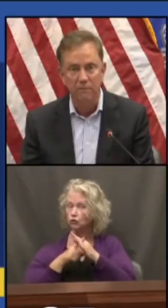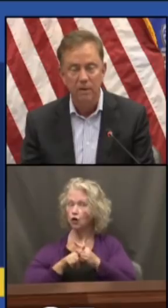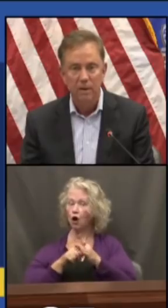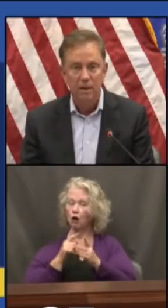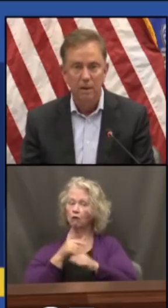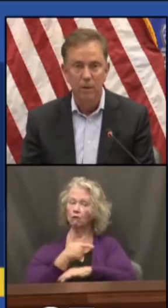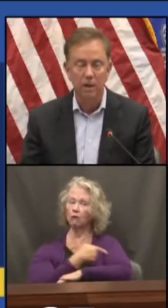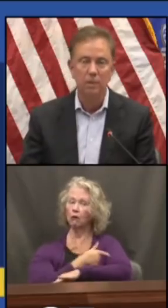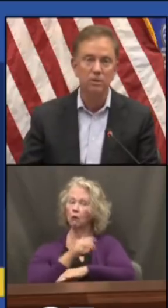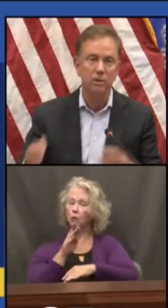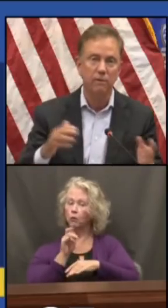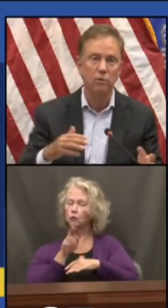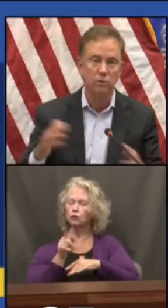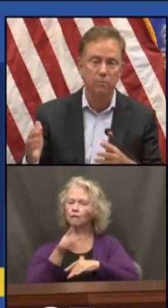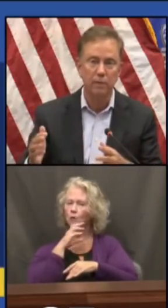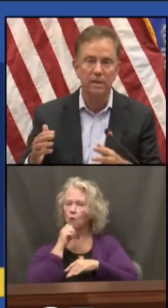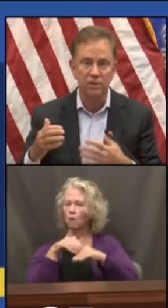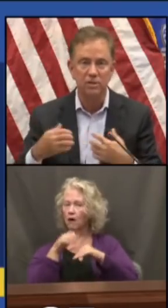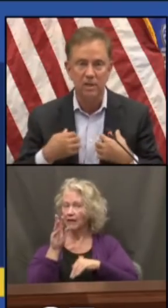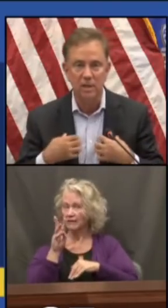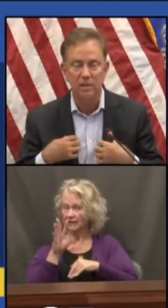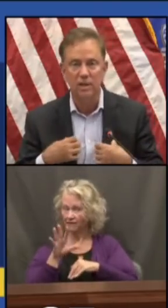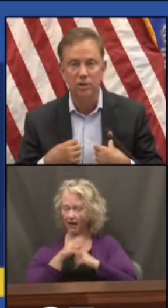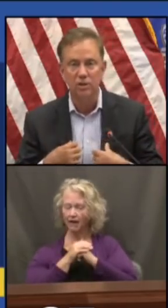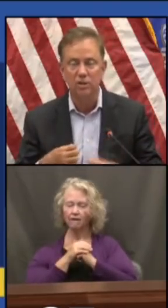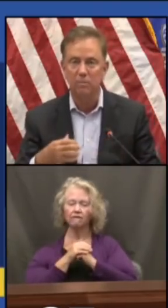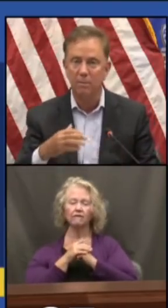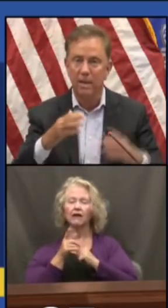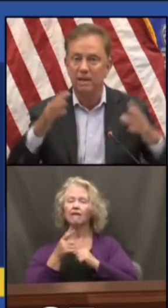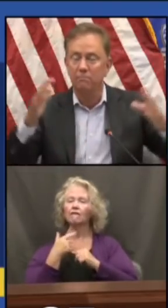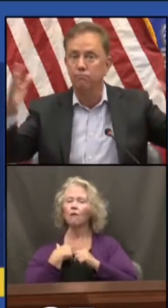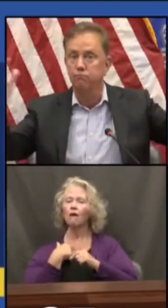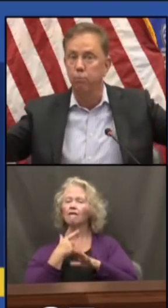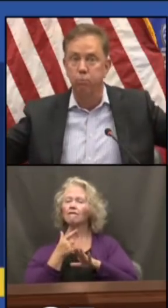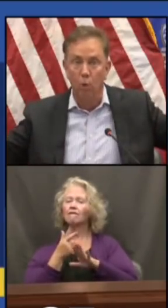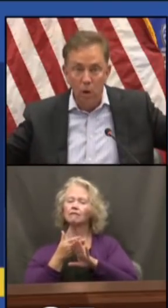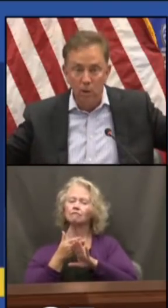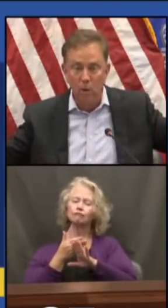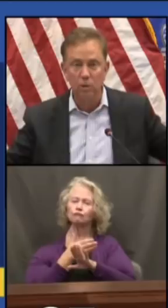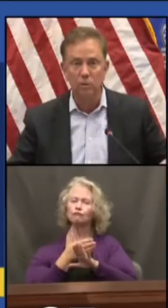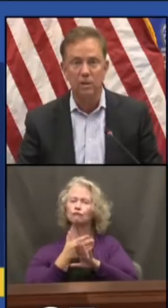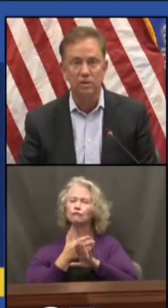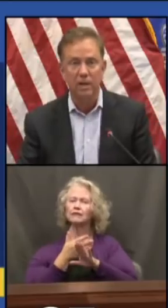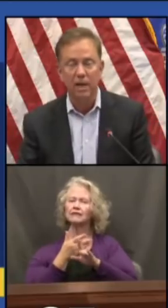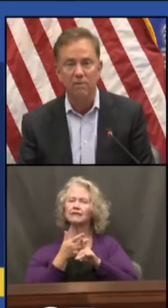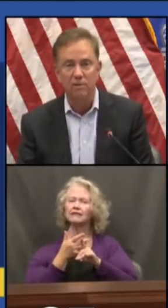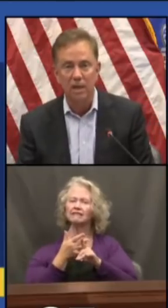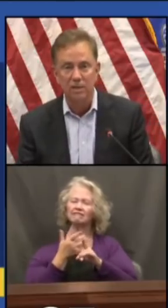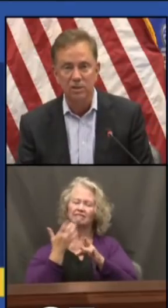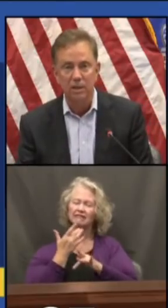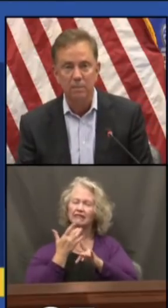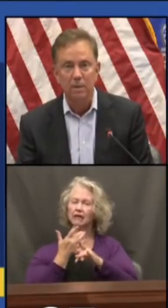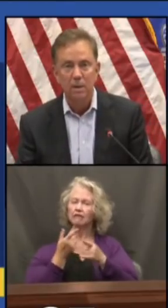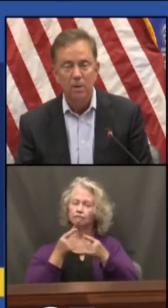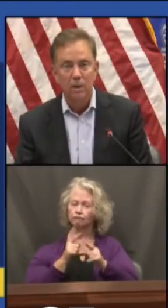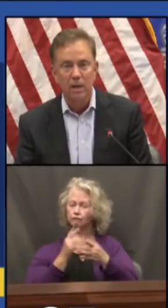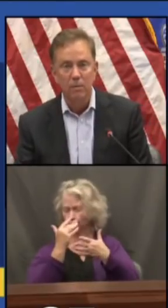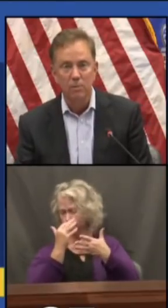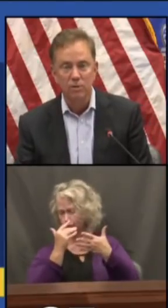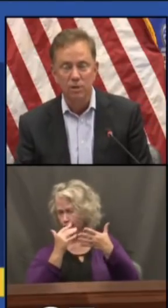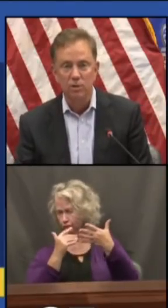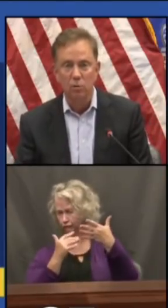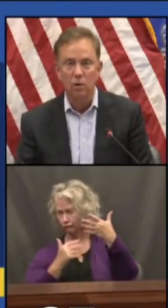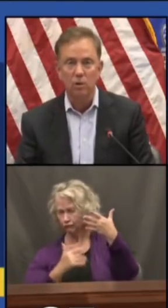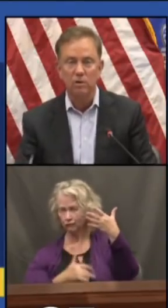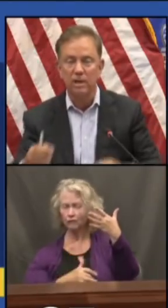65. When it comes to folks with pre-existing conditions, you remember that broad laundry list they gave us last time. When it